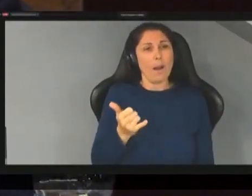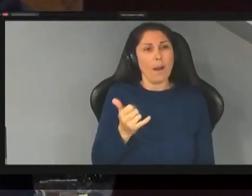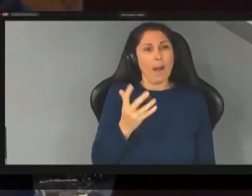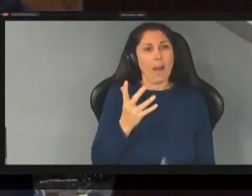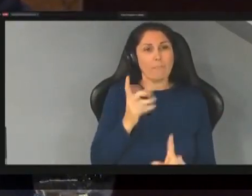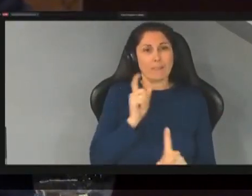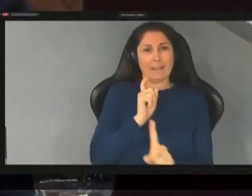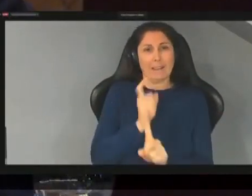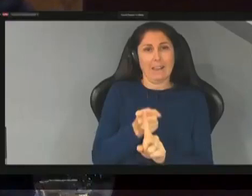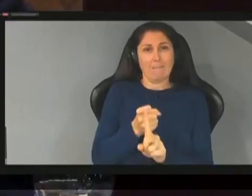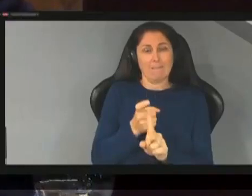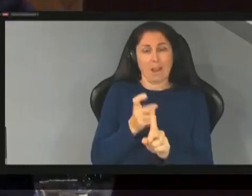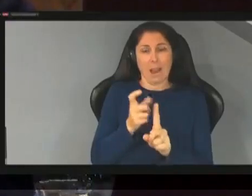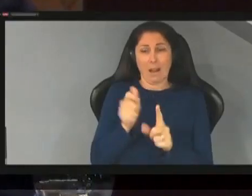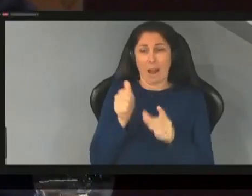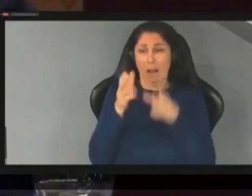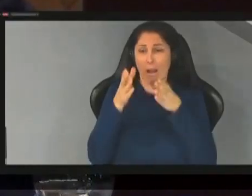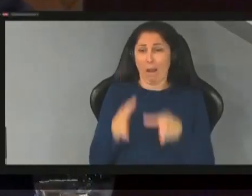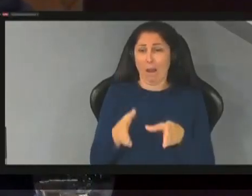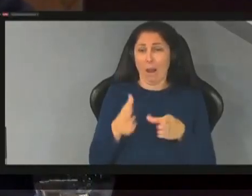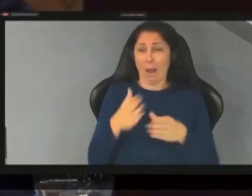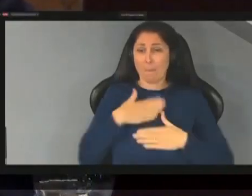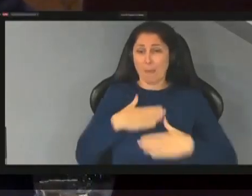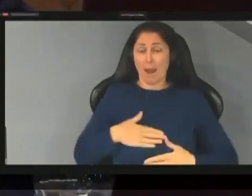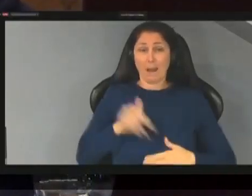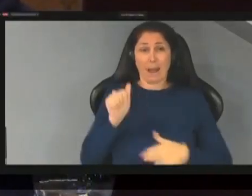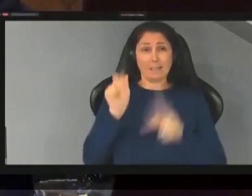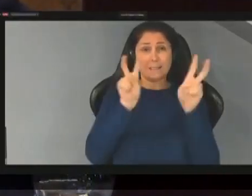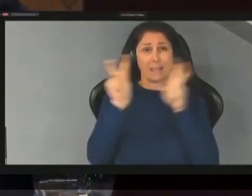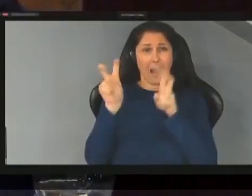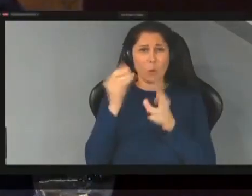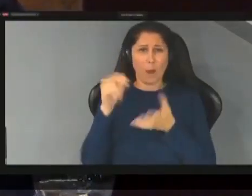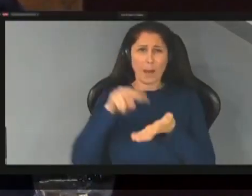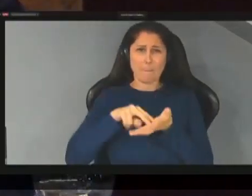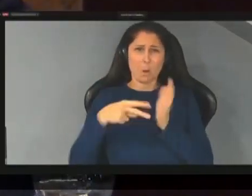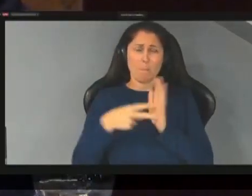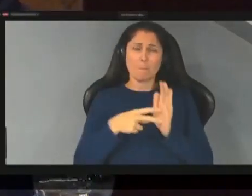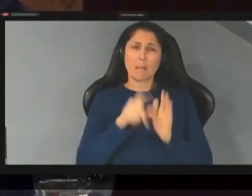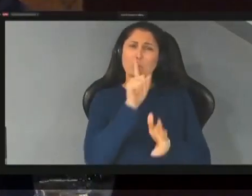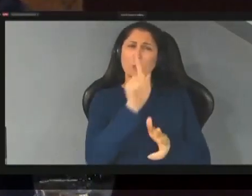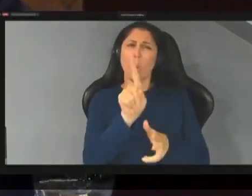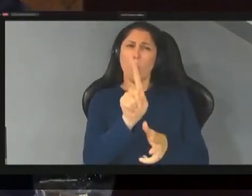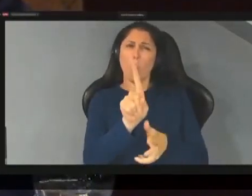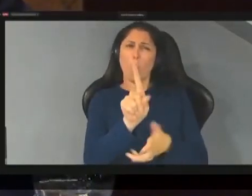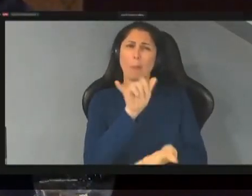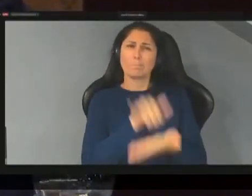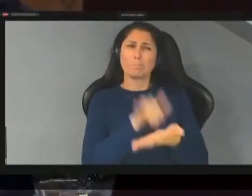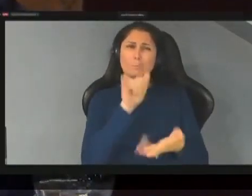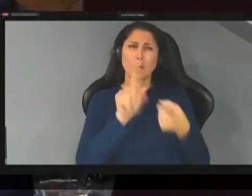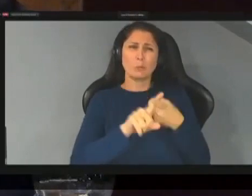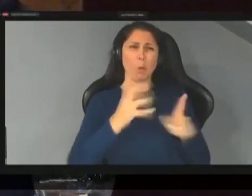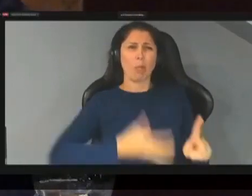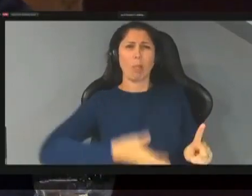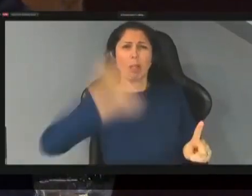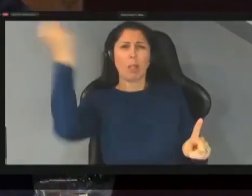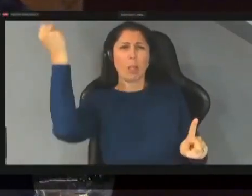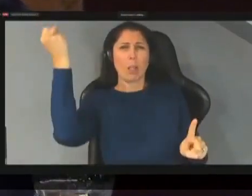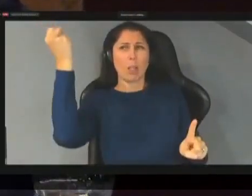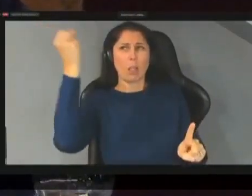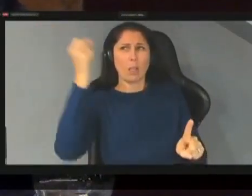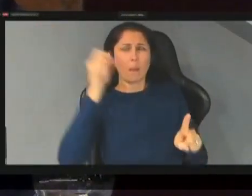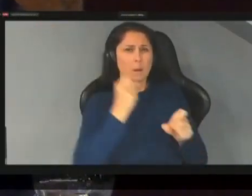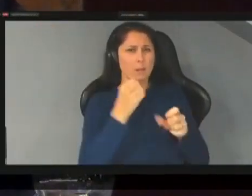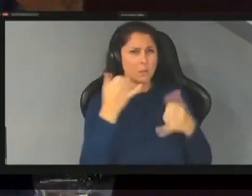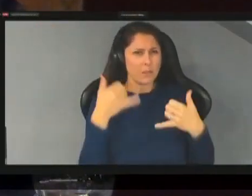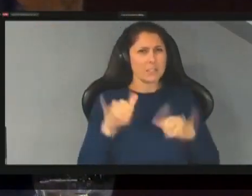a title and a purpose. It becomes somewhat hard to then simply strip that without still ensuring they have a way to